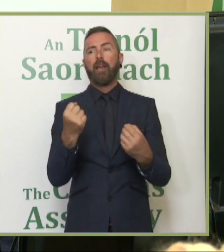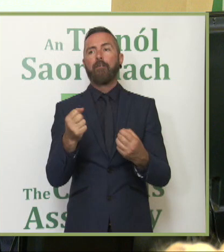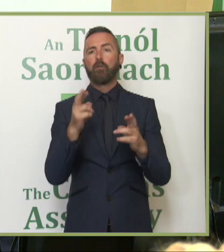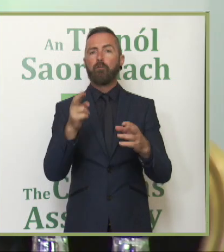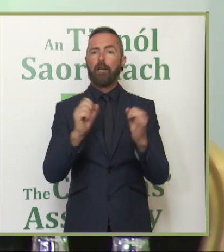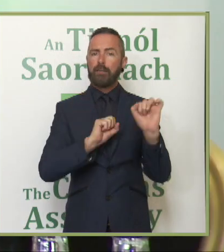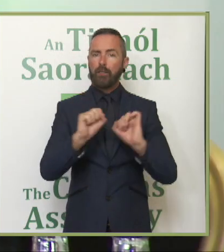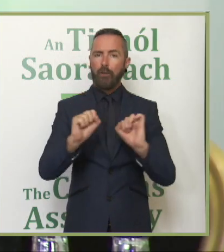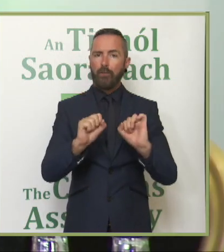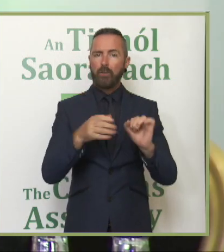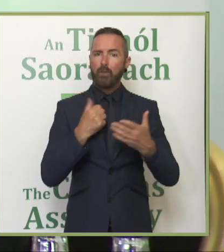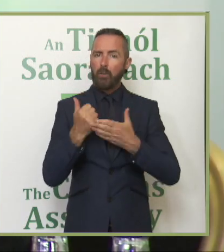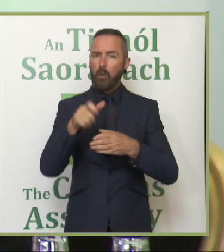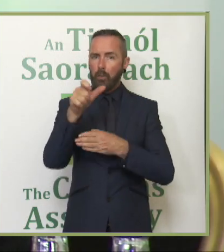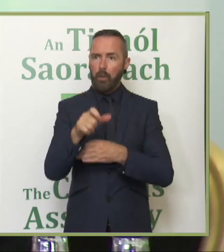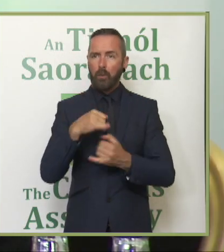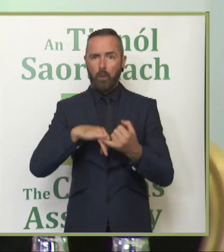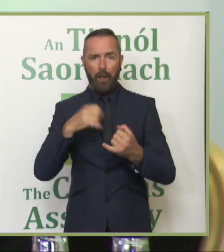from problems that you describe in terms of